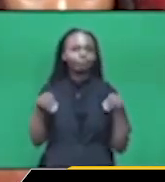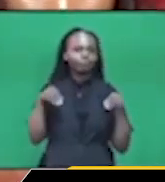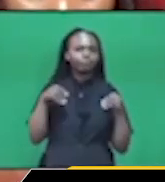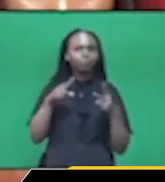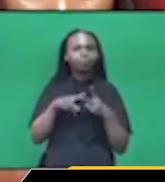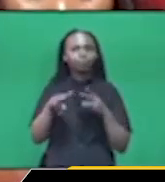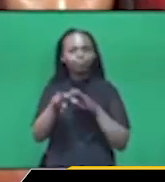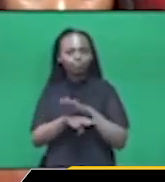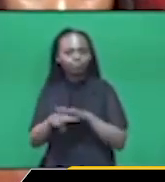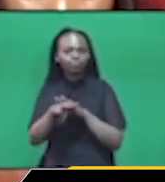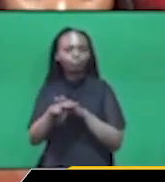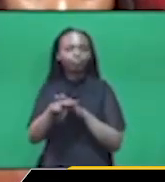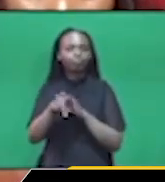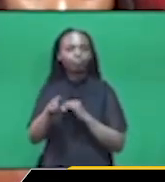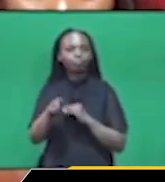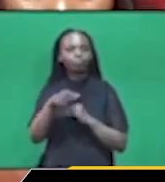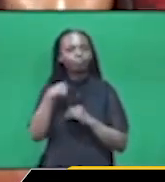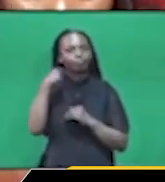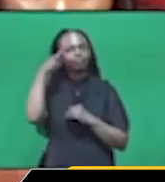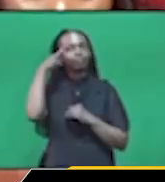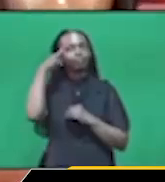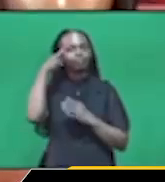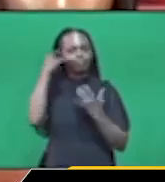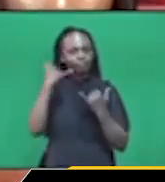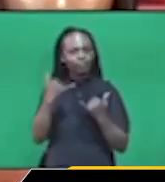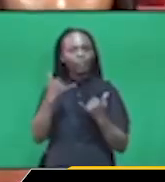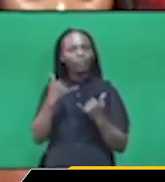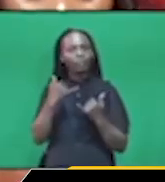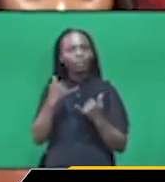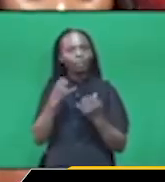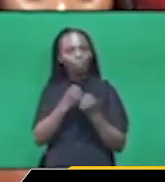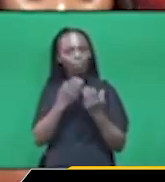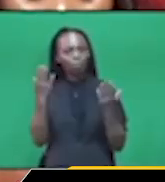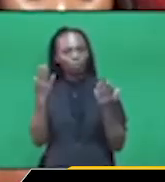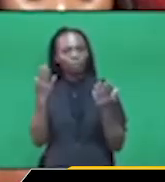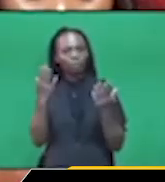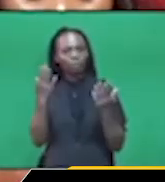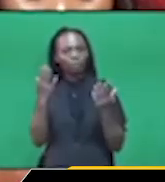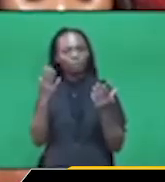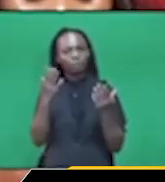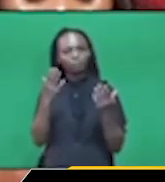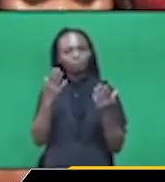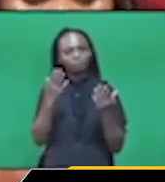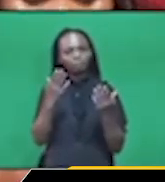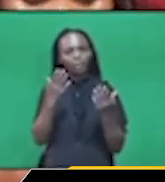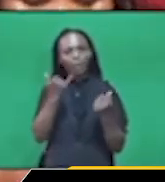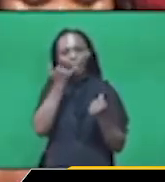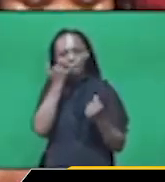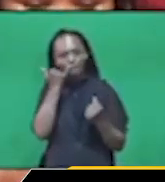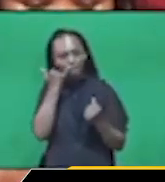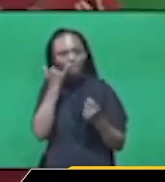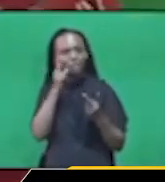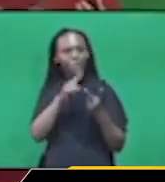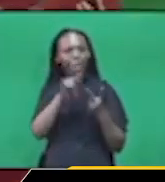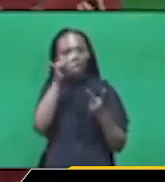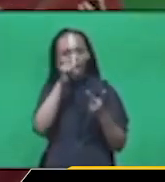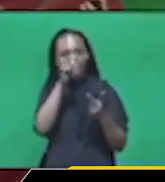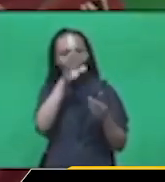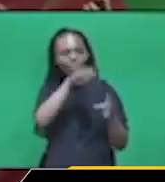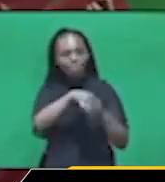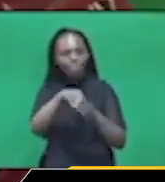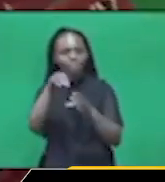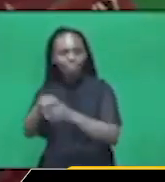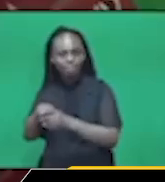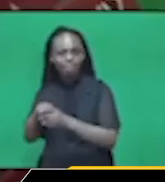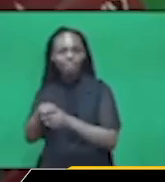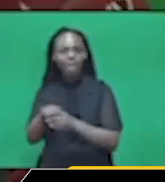They are in poverty, crime, drug abuse, and hopeless at their daily